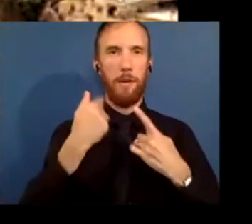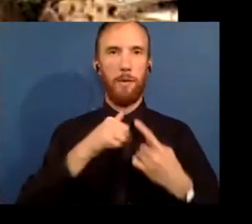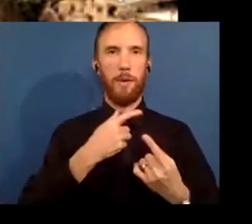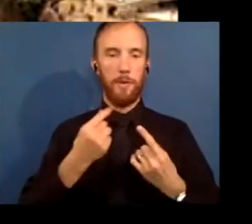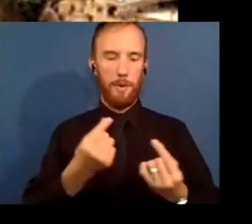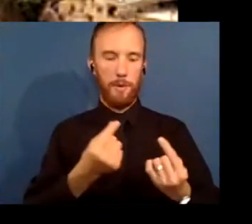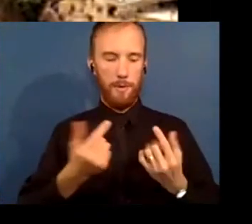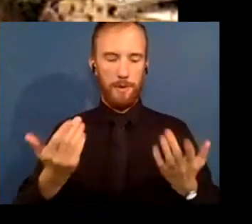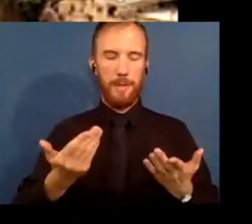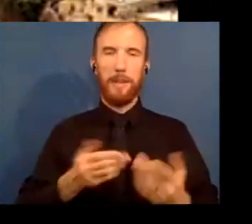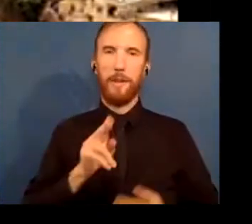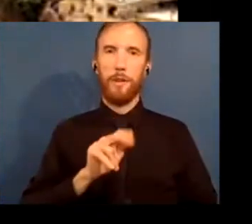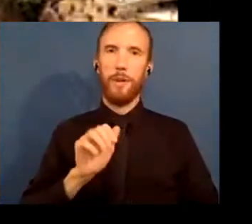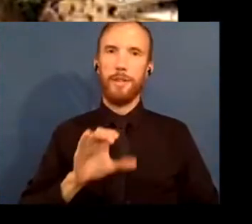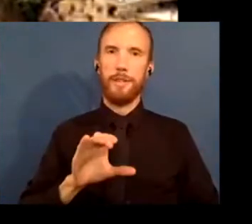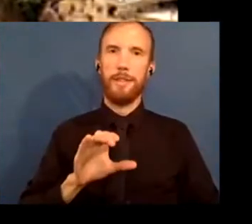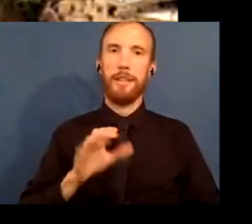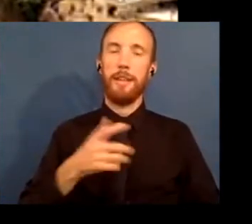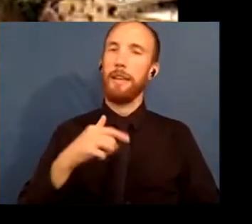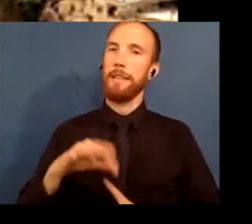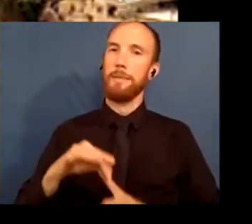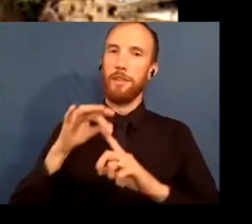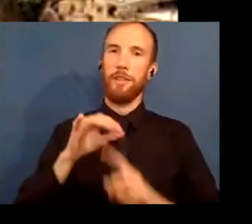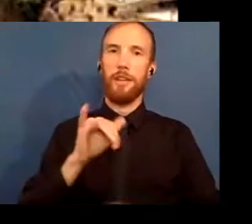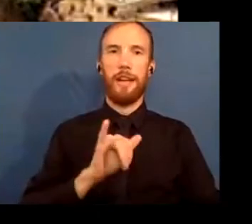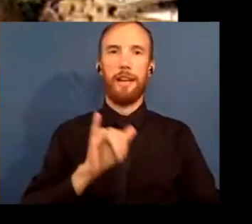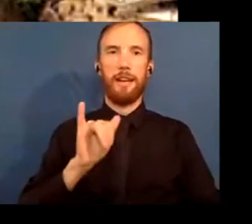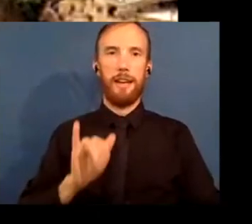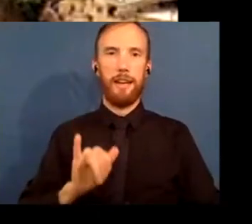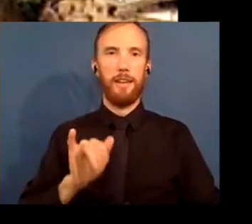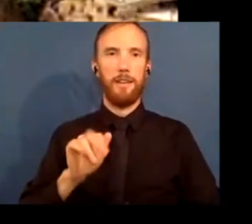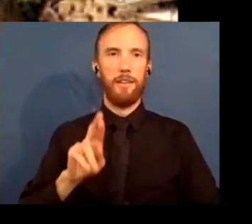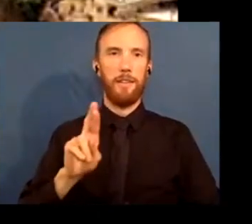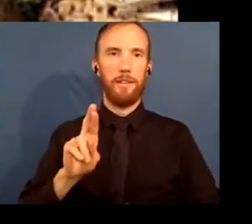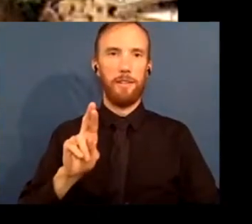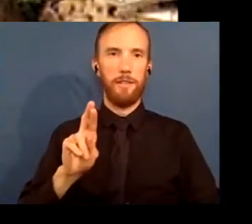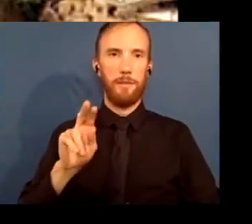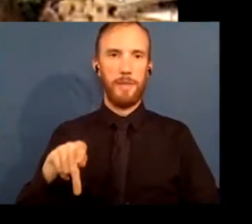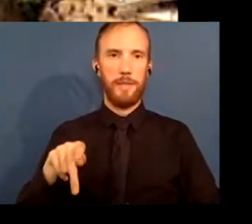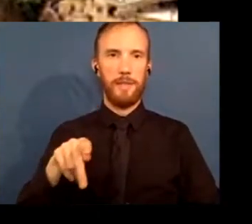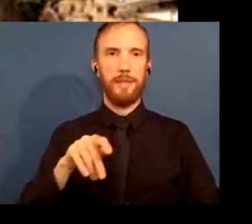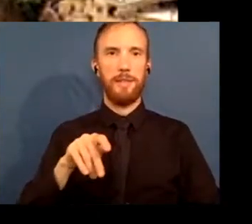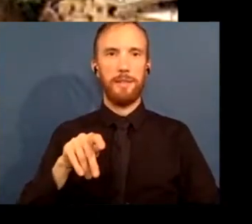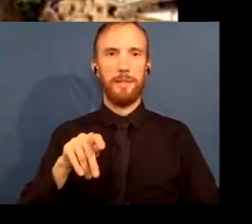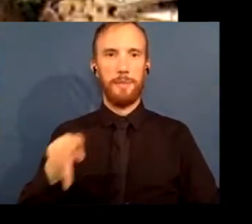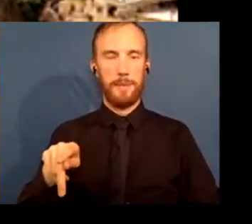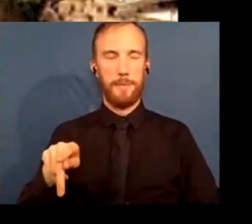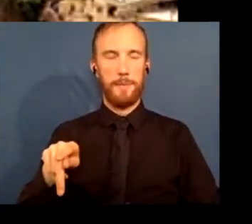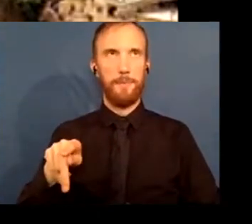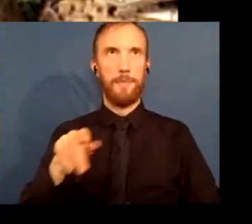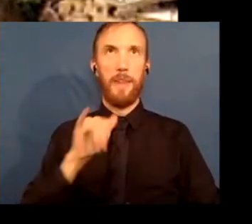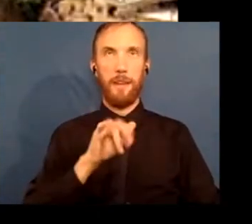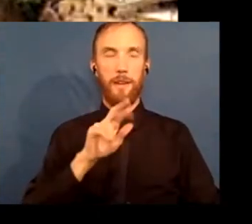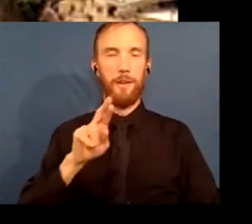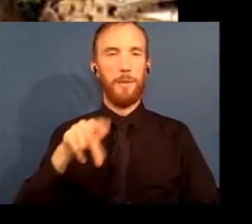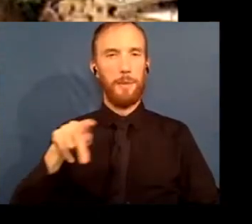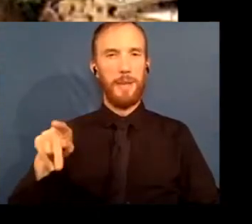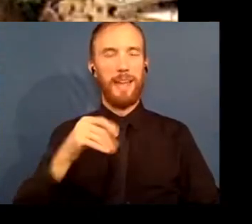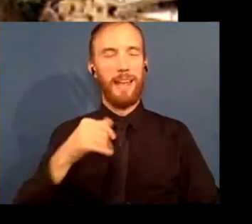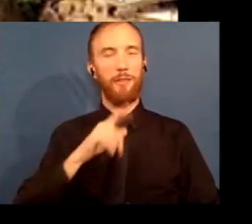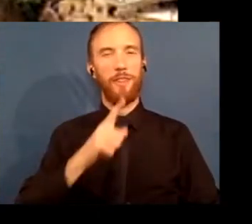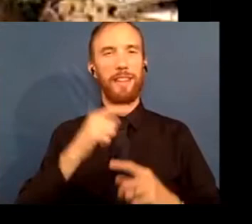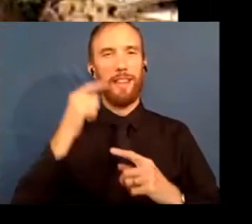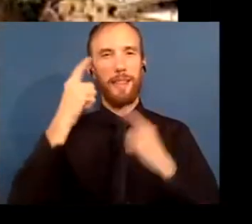UIC and especially at IRRPP in doing better in the ways that we think about scholarship in relation